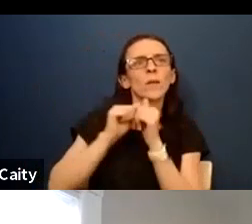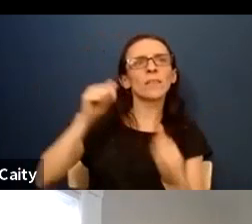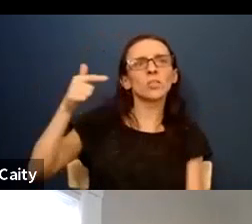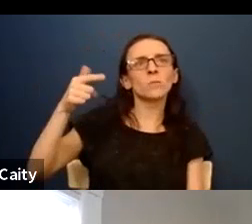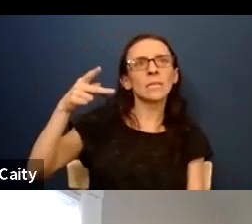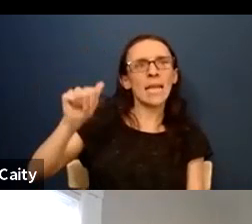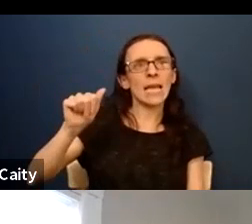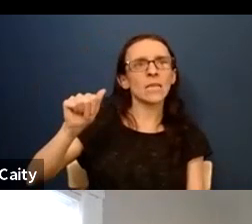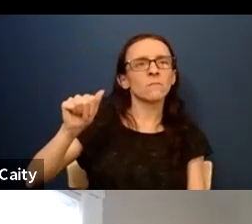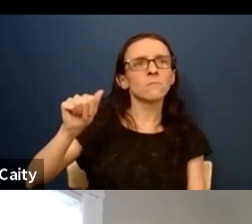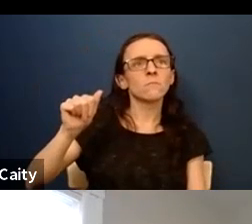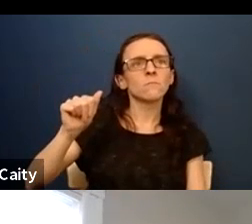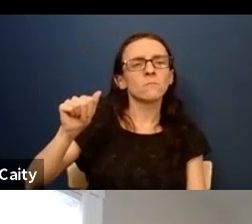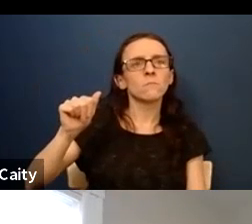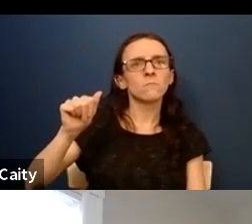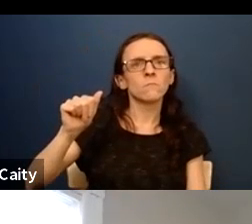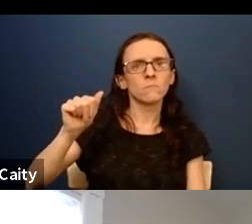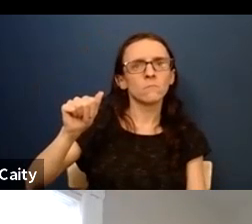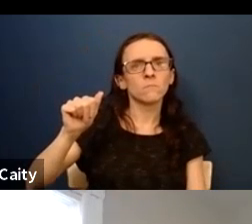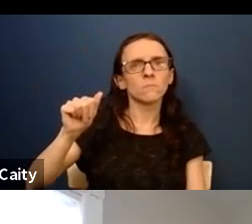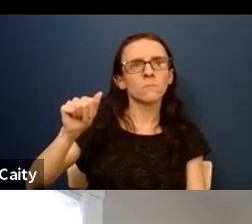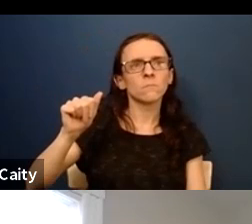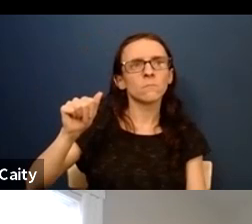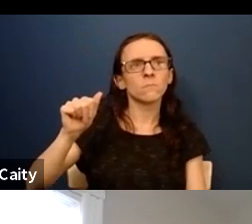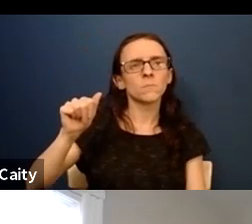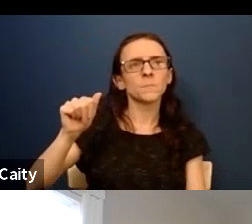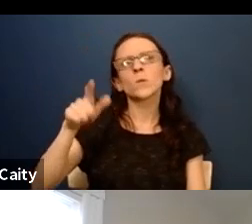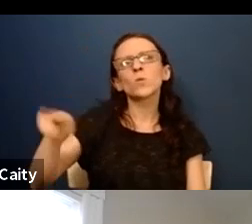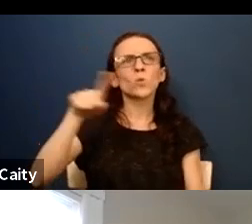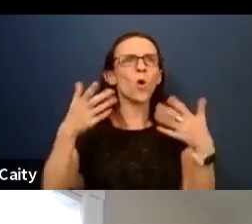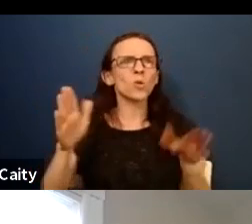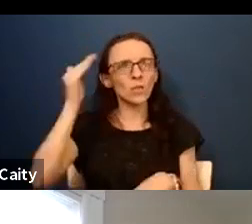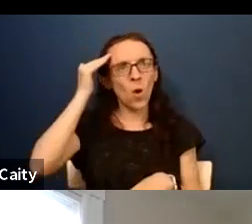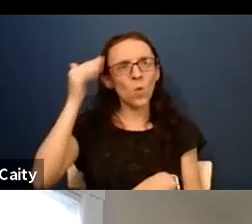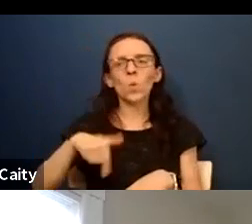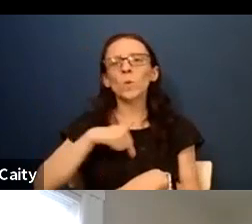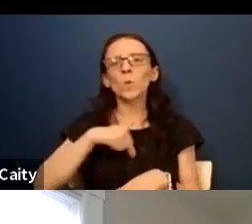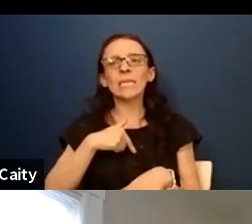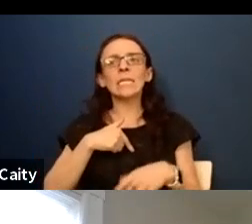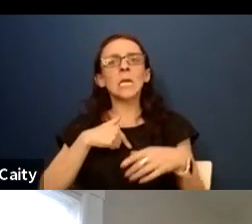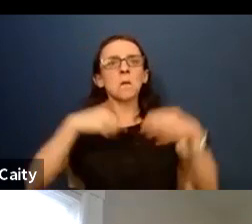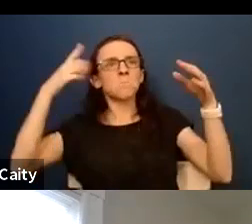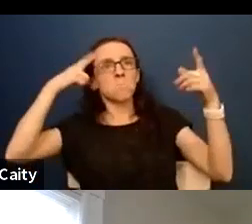determination. We came to consensus, as you well know, around